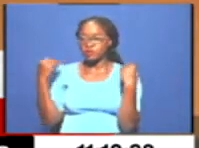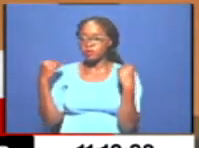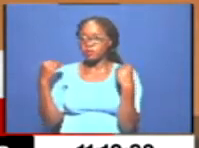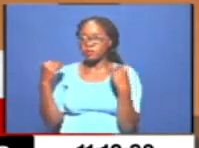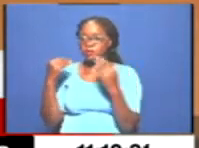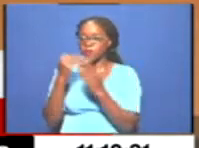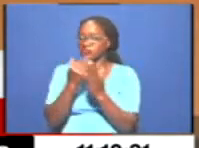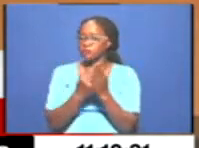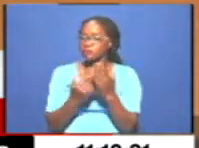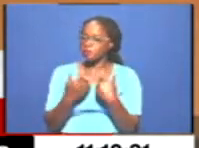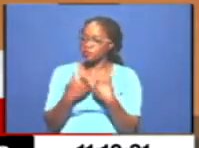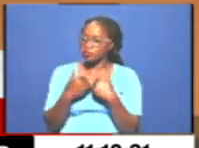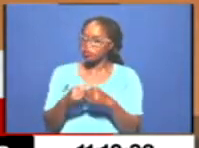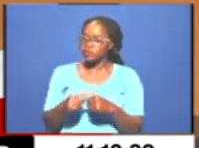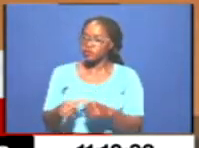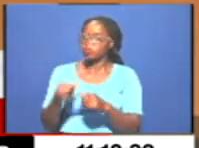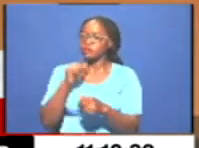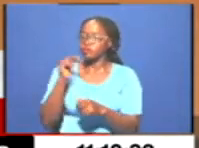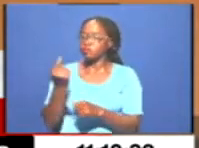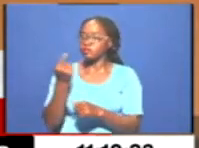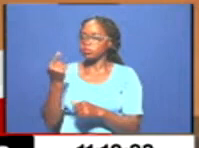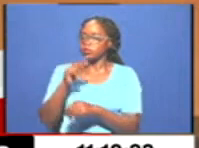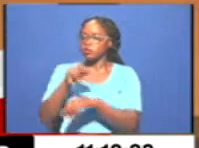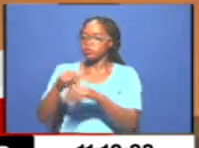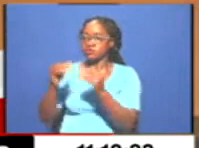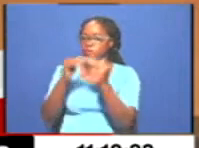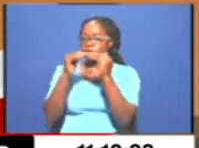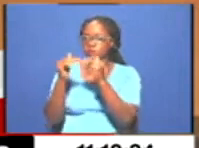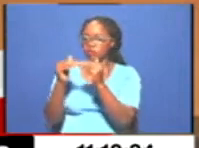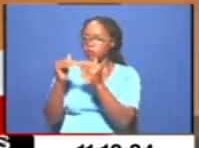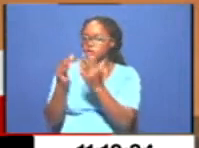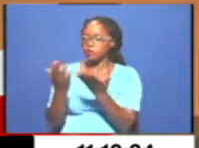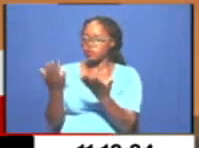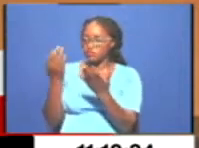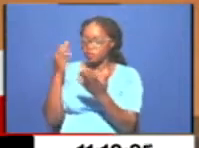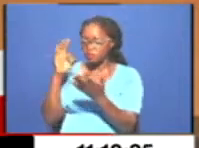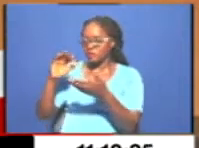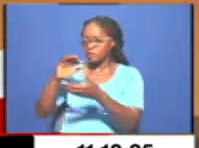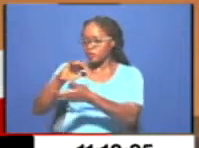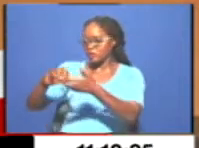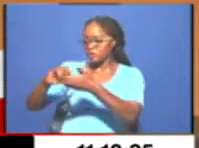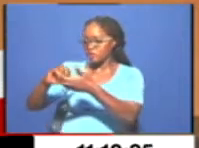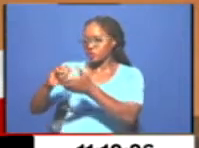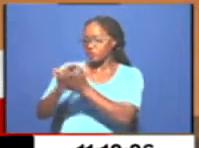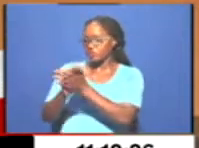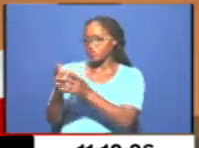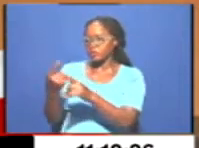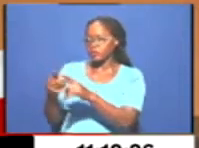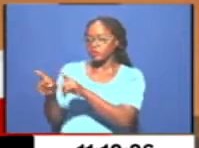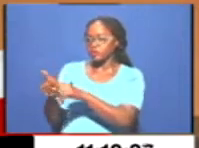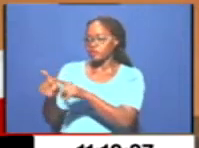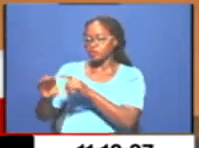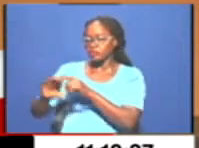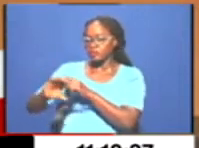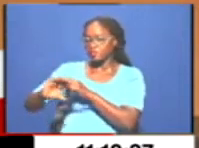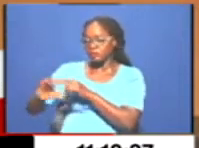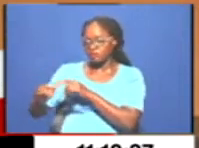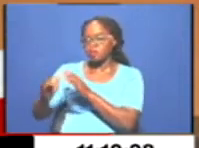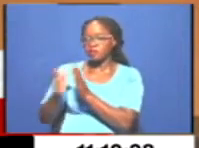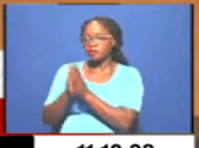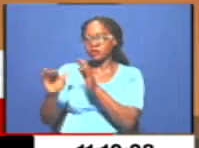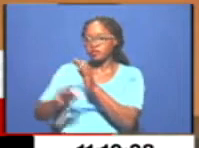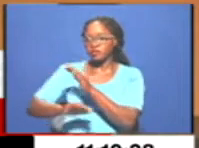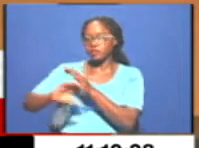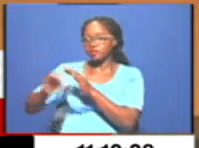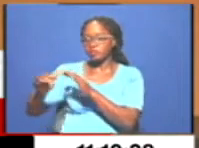programs running, not only at the national level of our federation, but also at the county, at the sub-county level. We believe